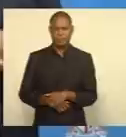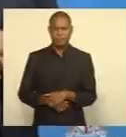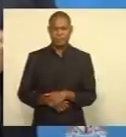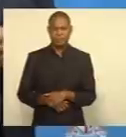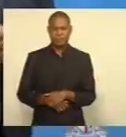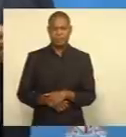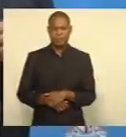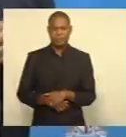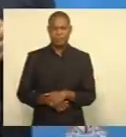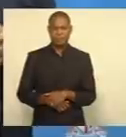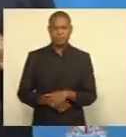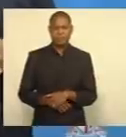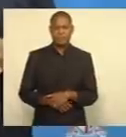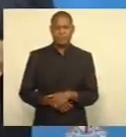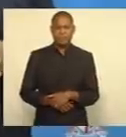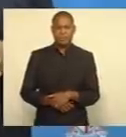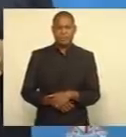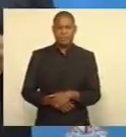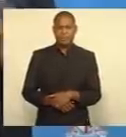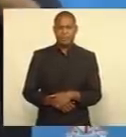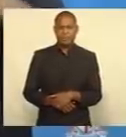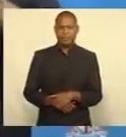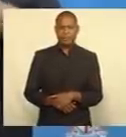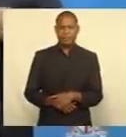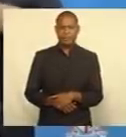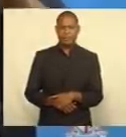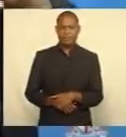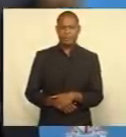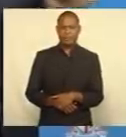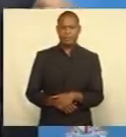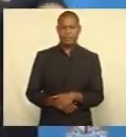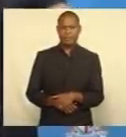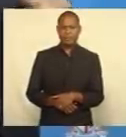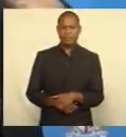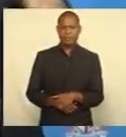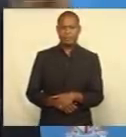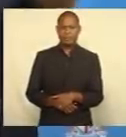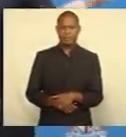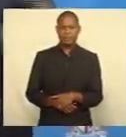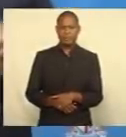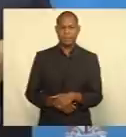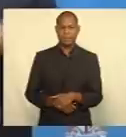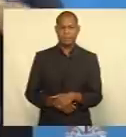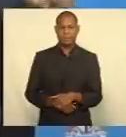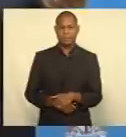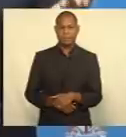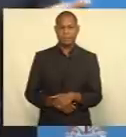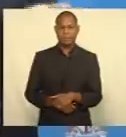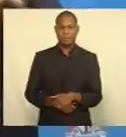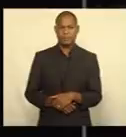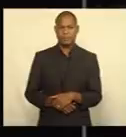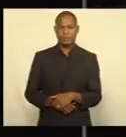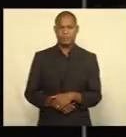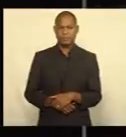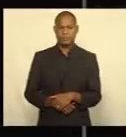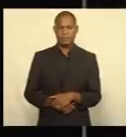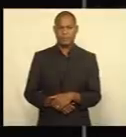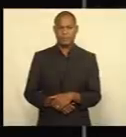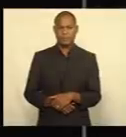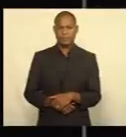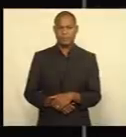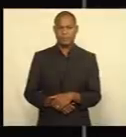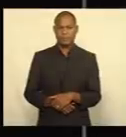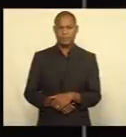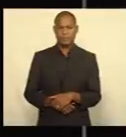public. This sort of reckless reporting can set us back with the entire containment strategy.